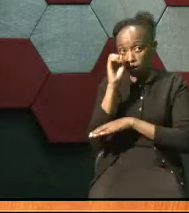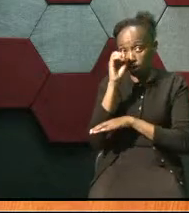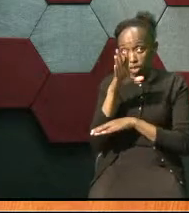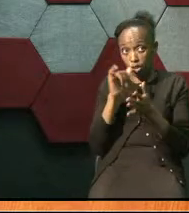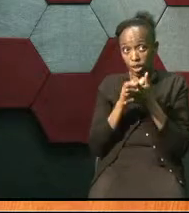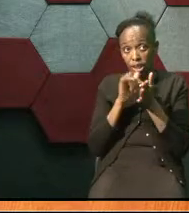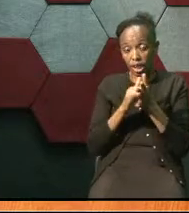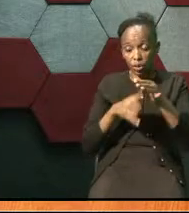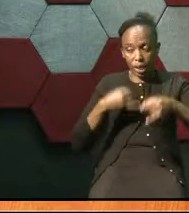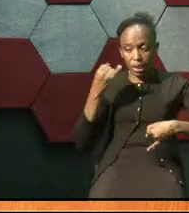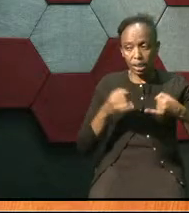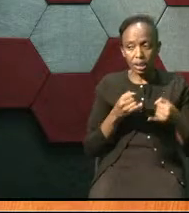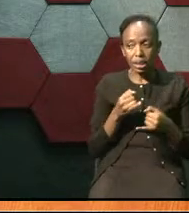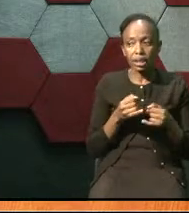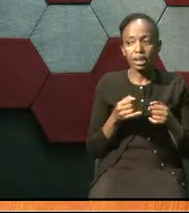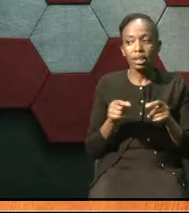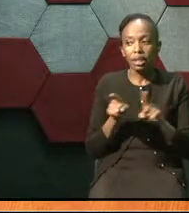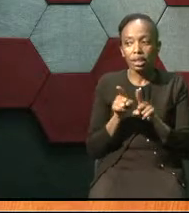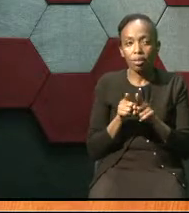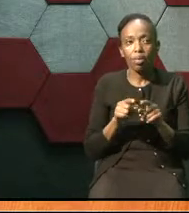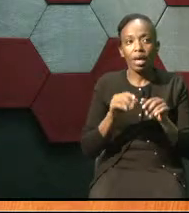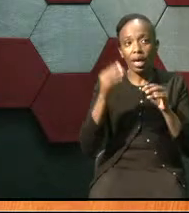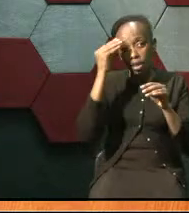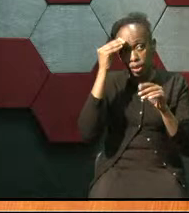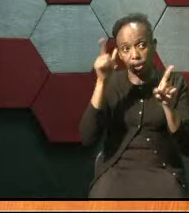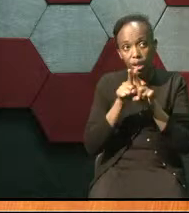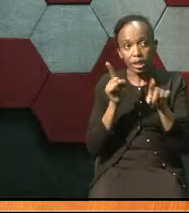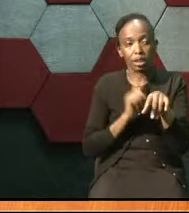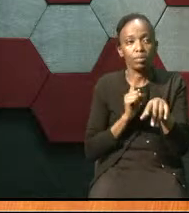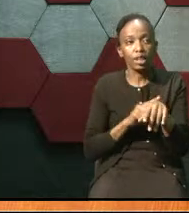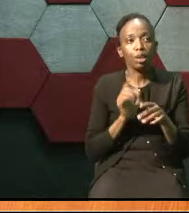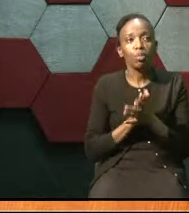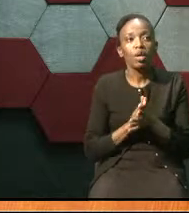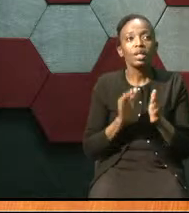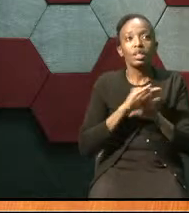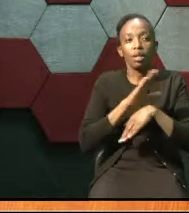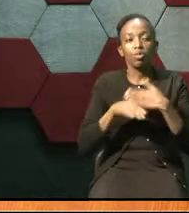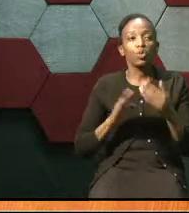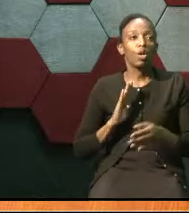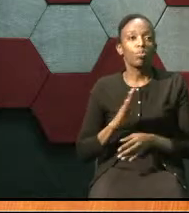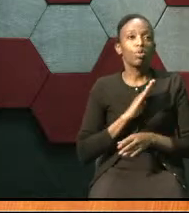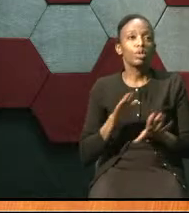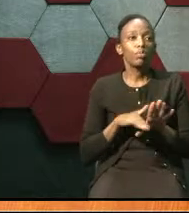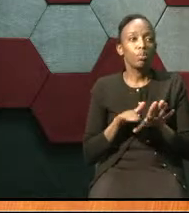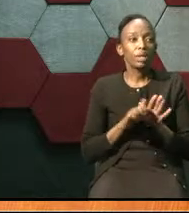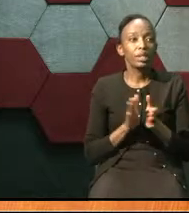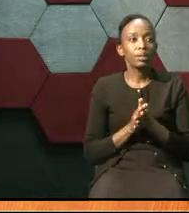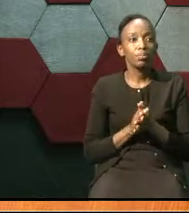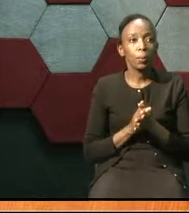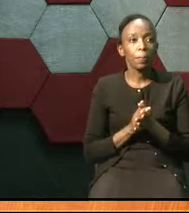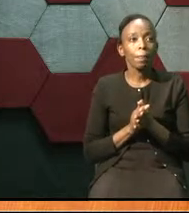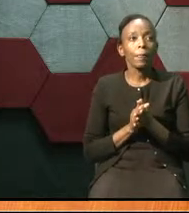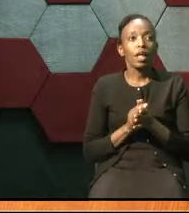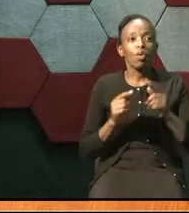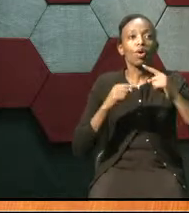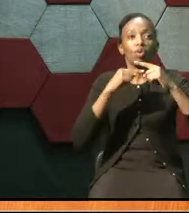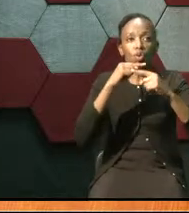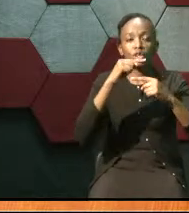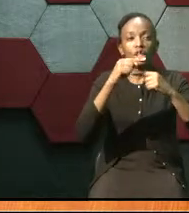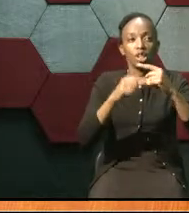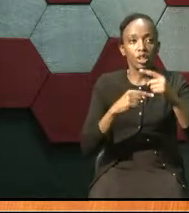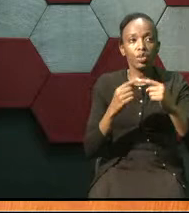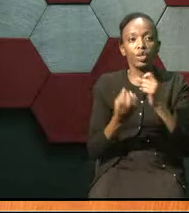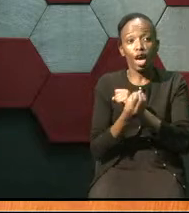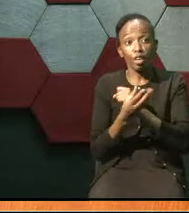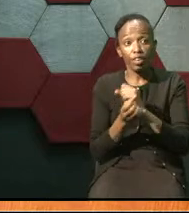were entertaining and educative at the same time. And to our board members, for your ongoing